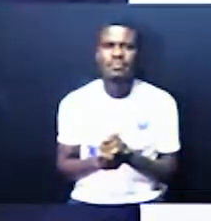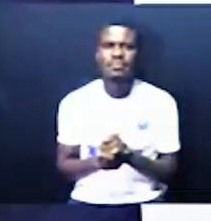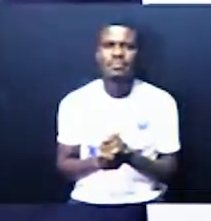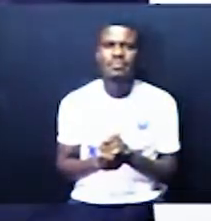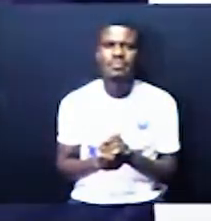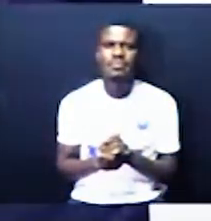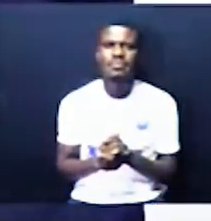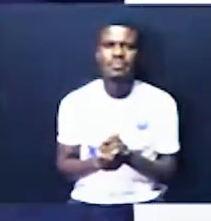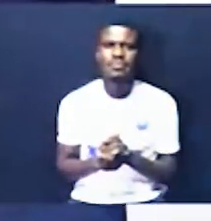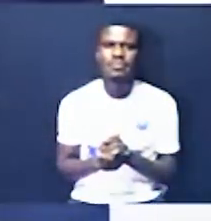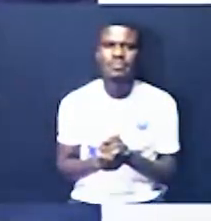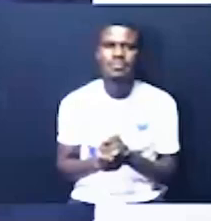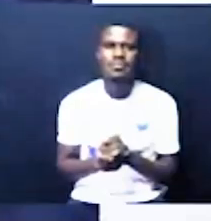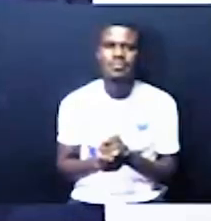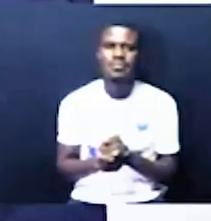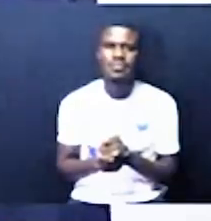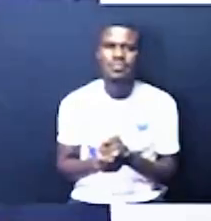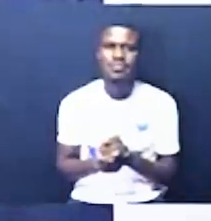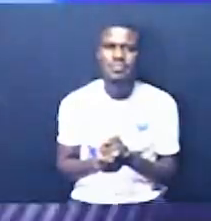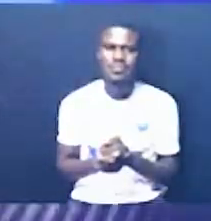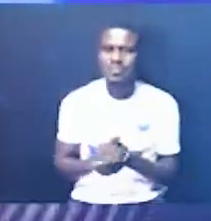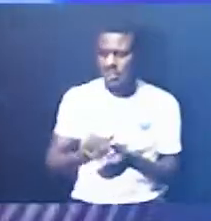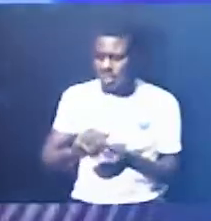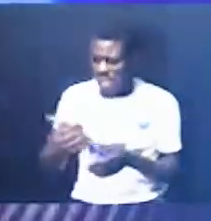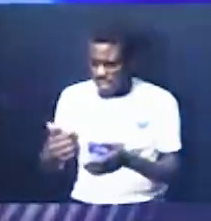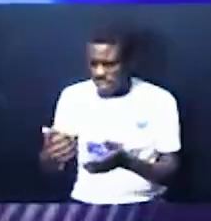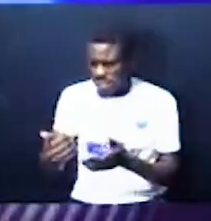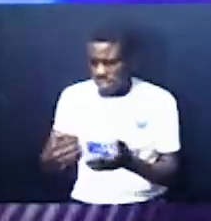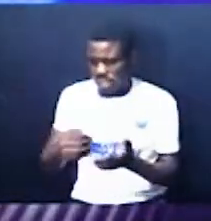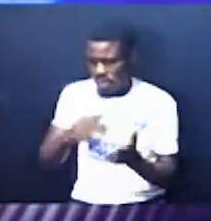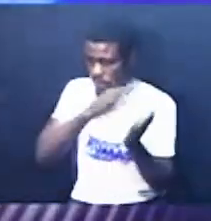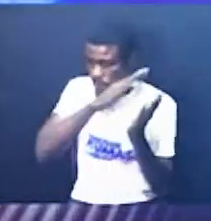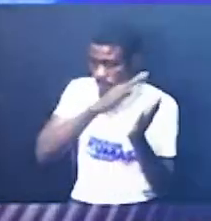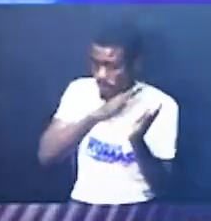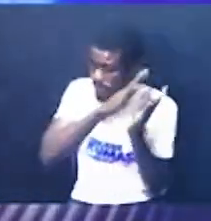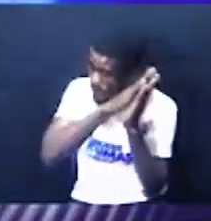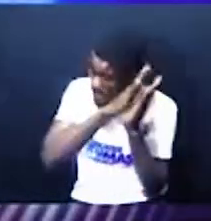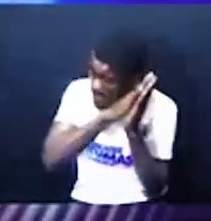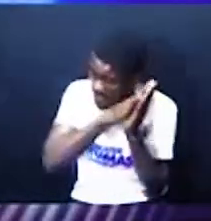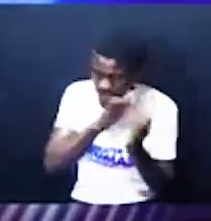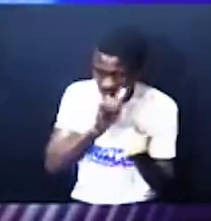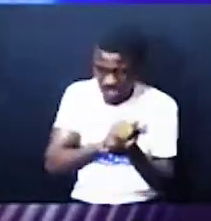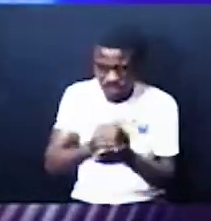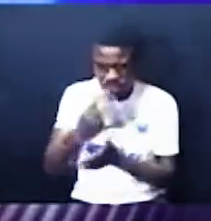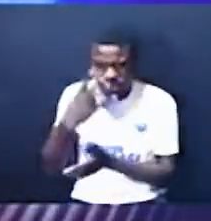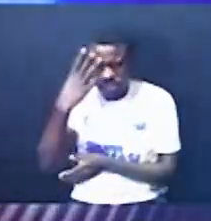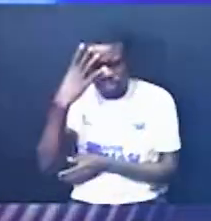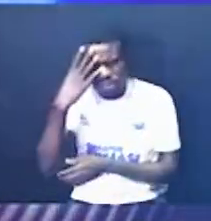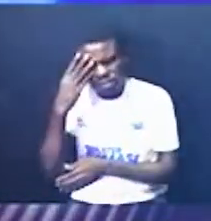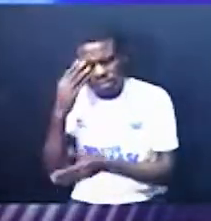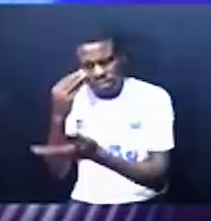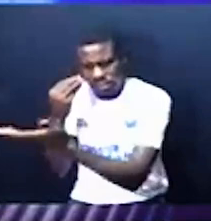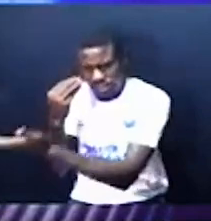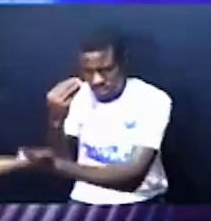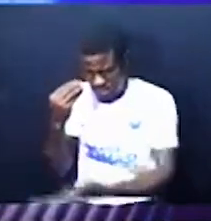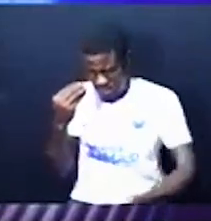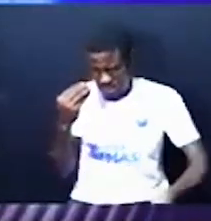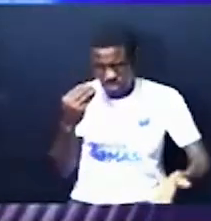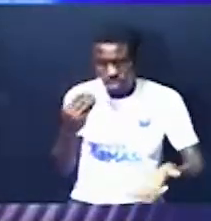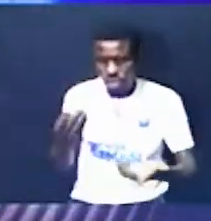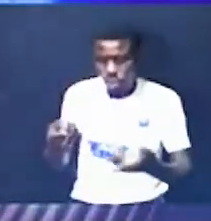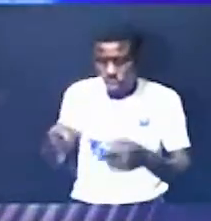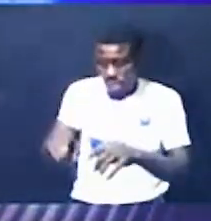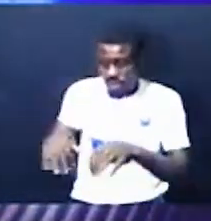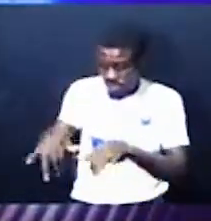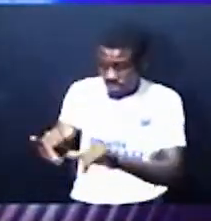mu a. Any bed she lies on while her discharge continues will